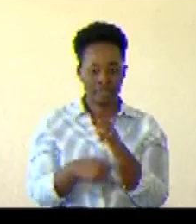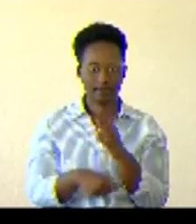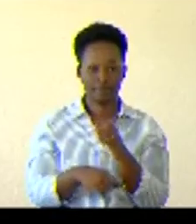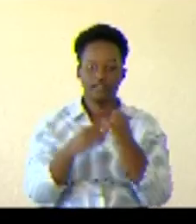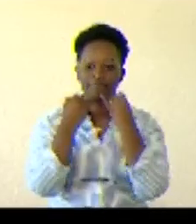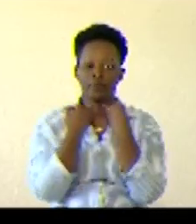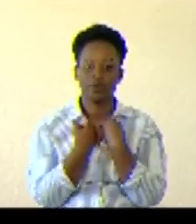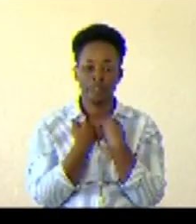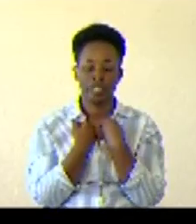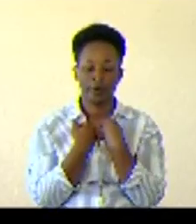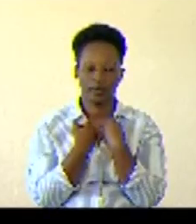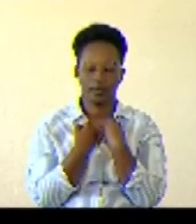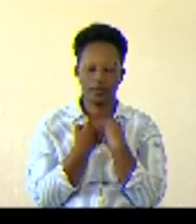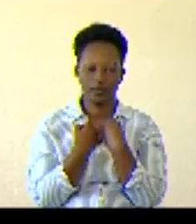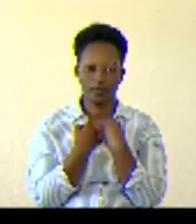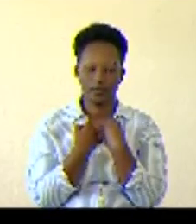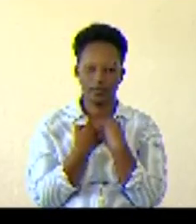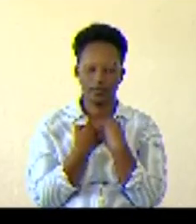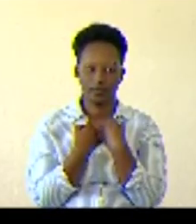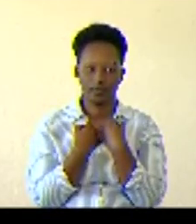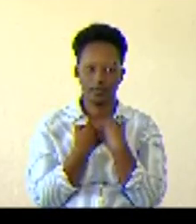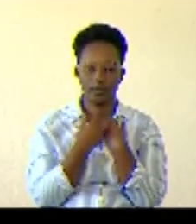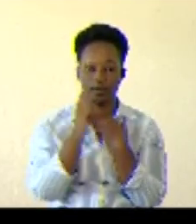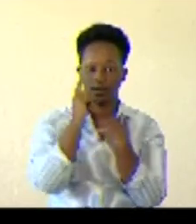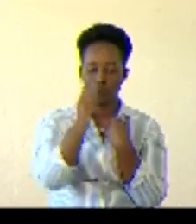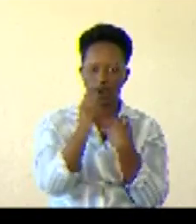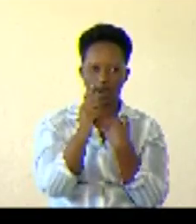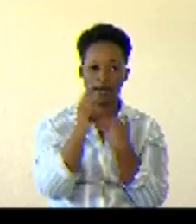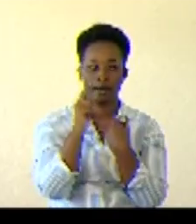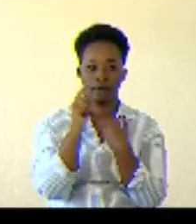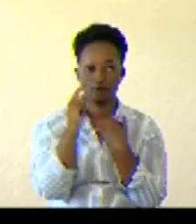telling us it is 1 to